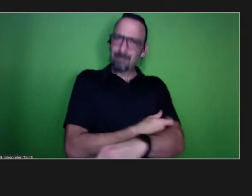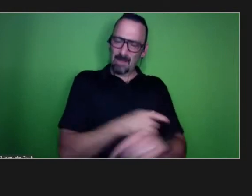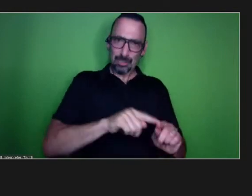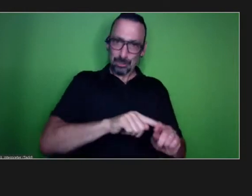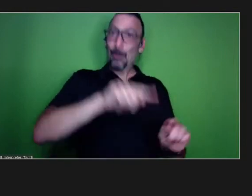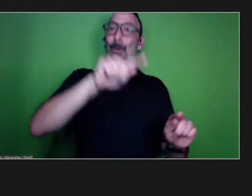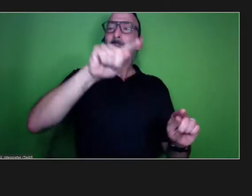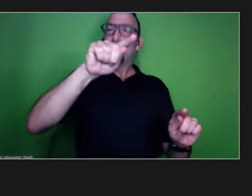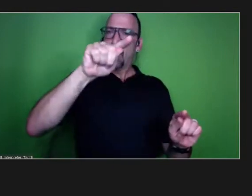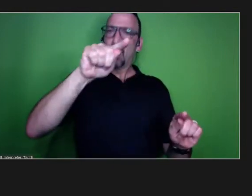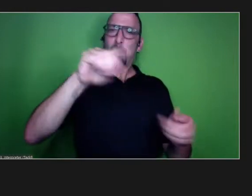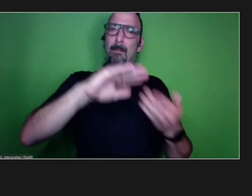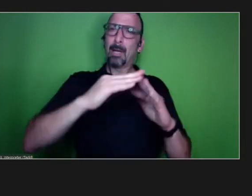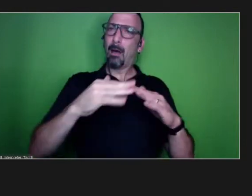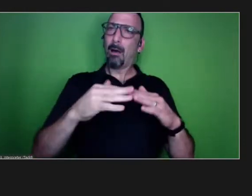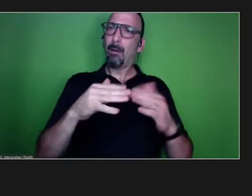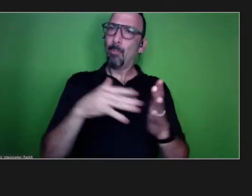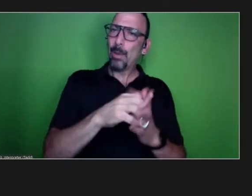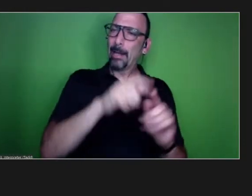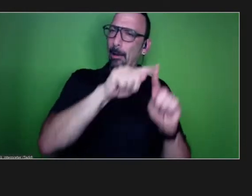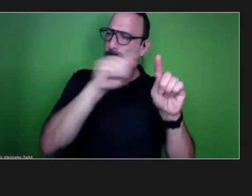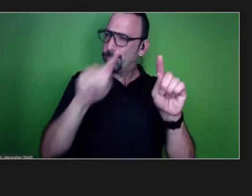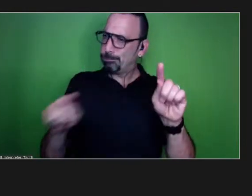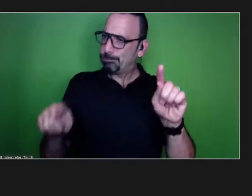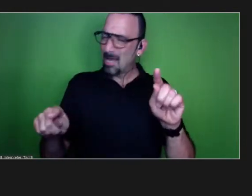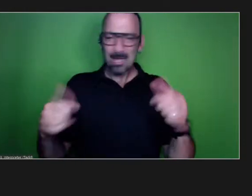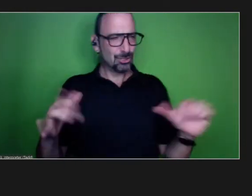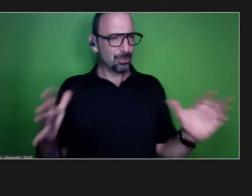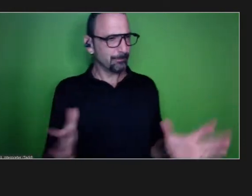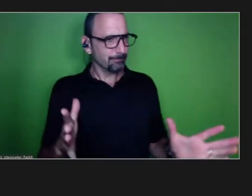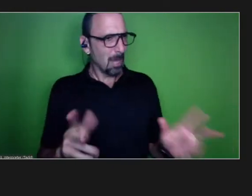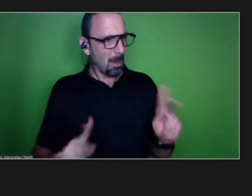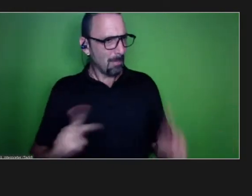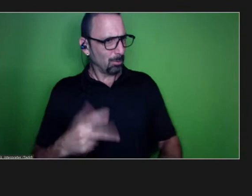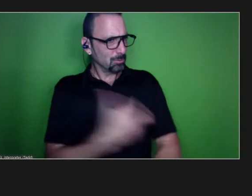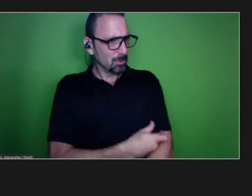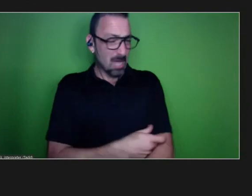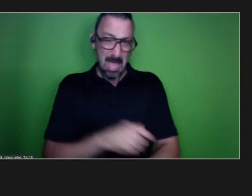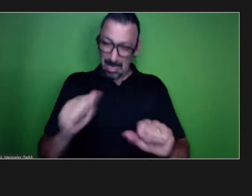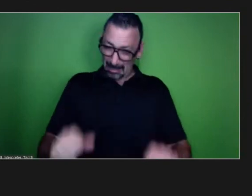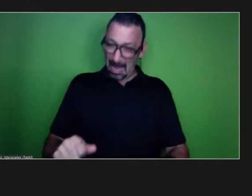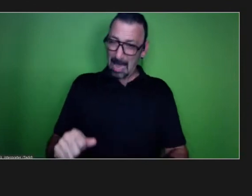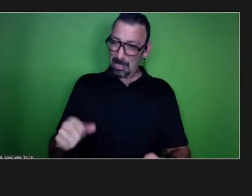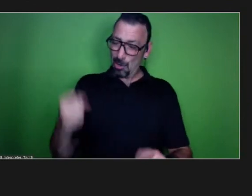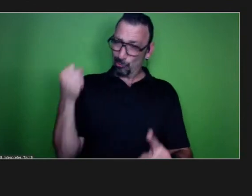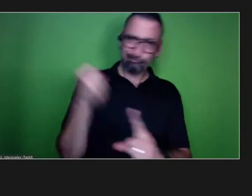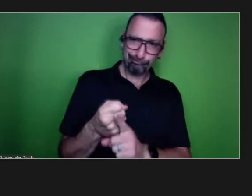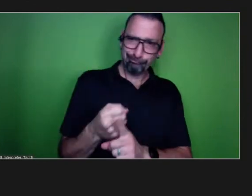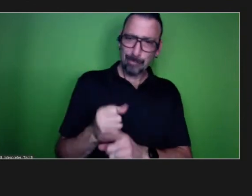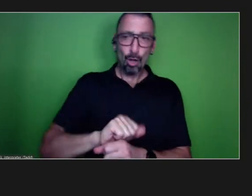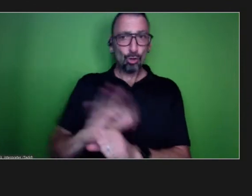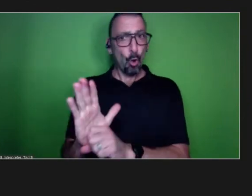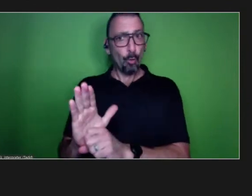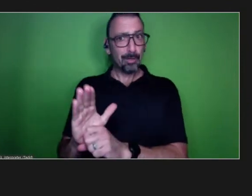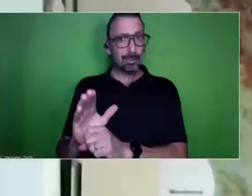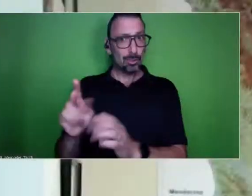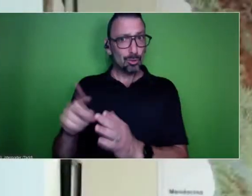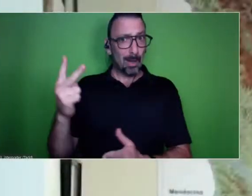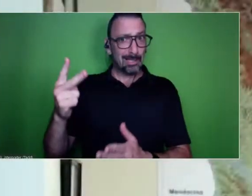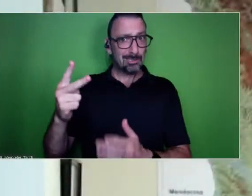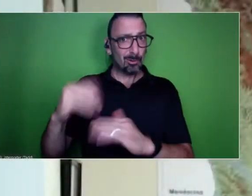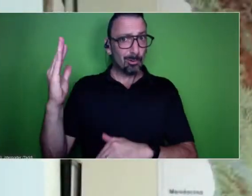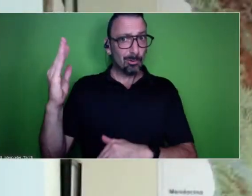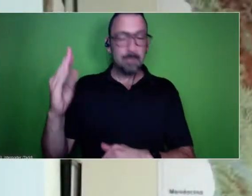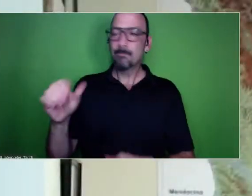people that have gotten COVID to still get a vaccine. So can you confirm if you can get COVID-19 more than once?